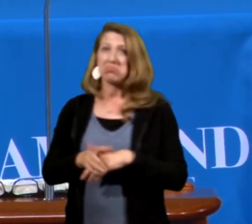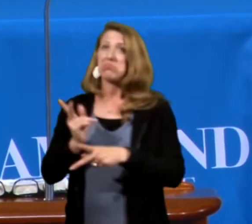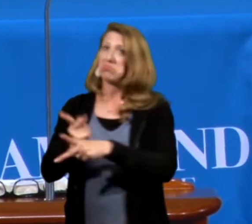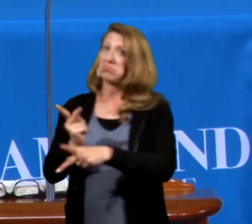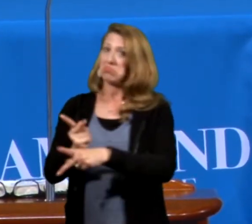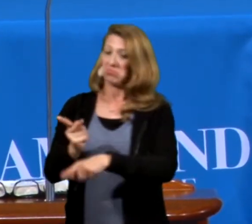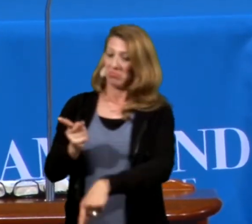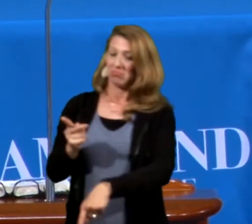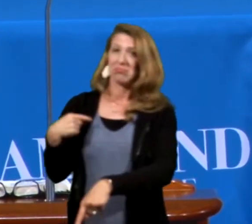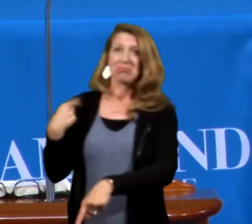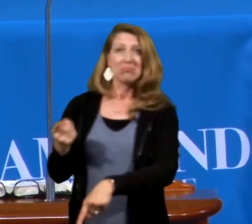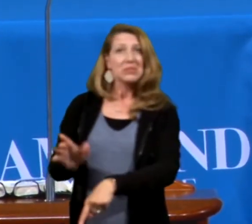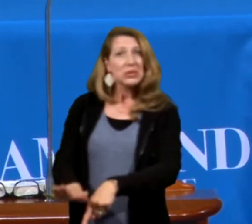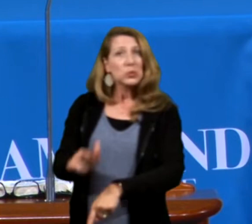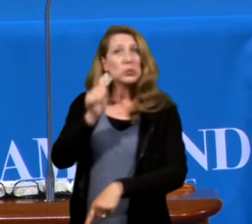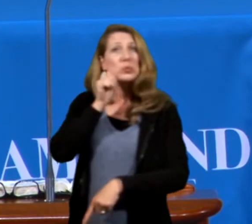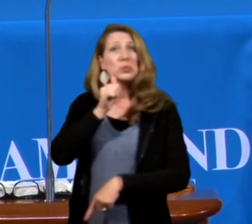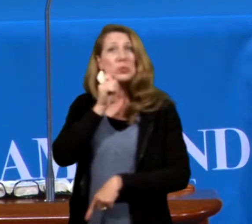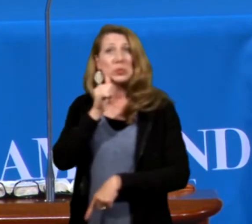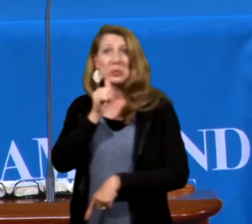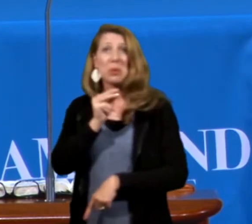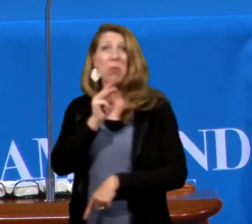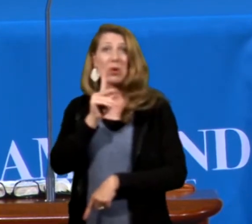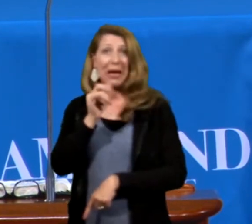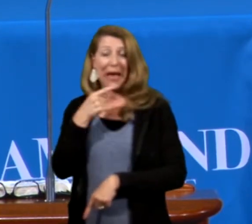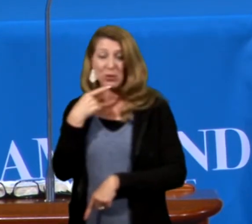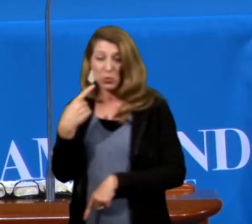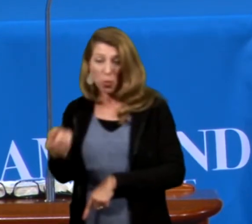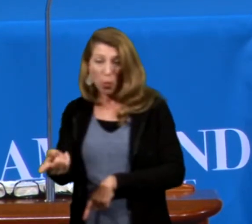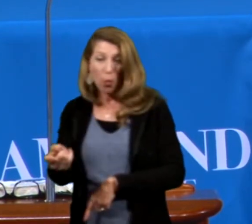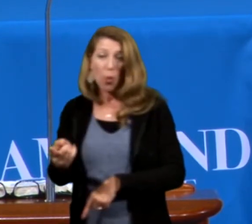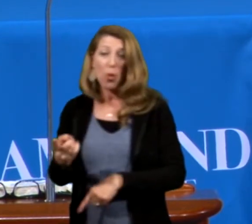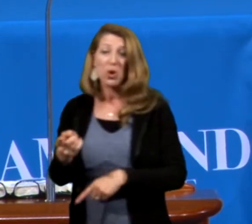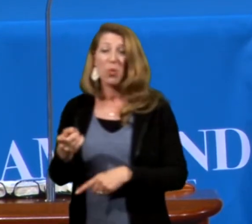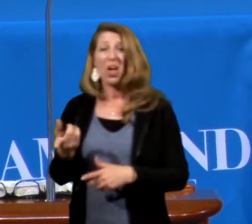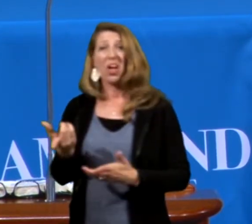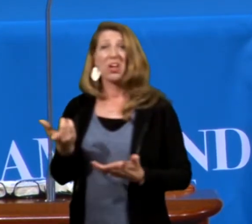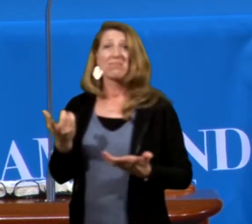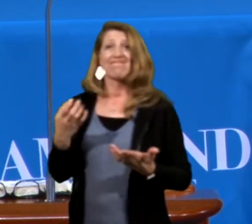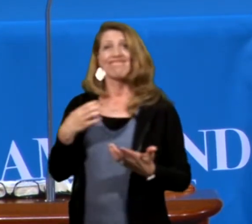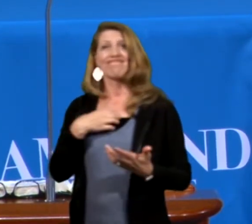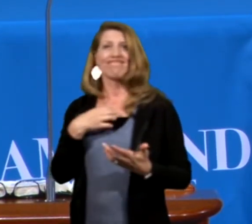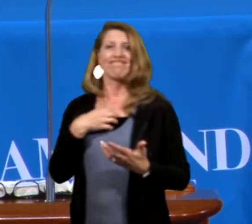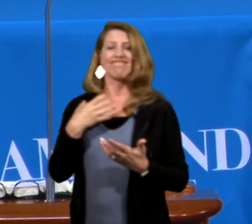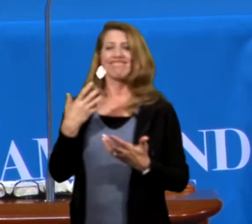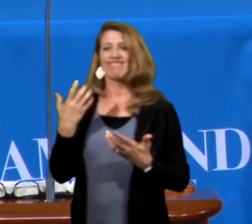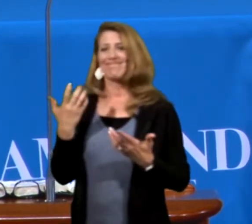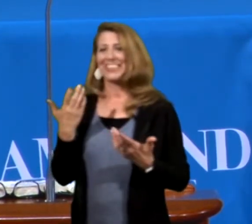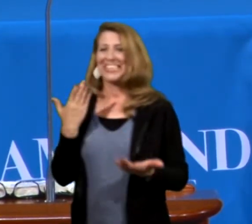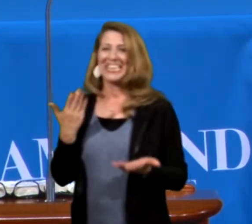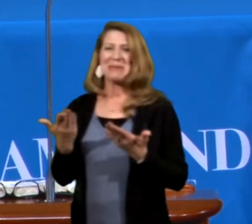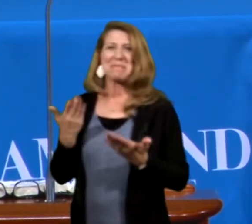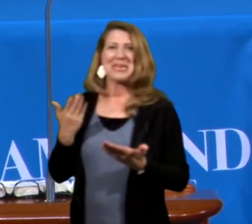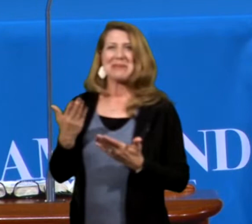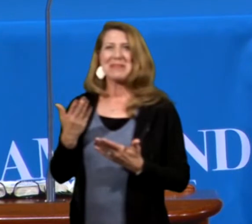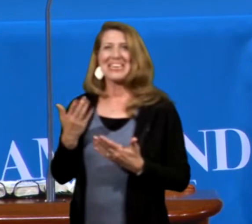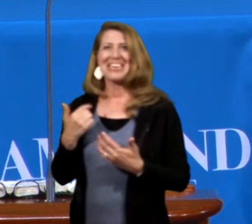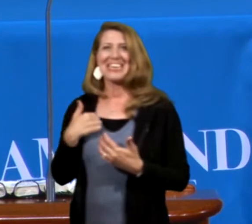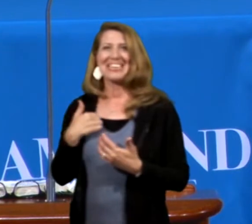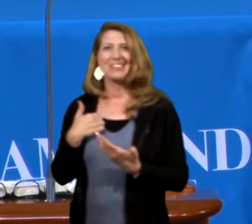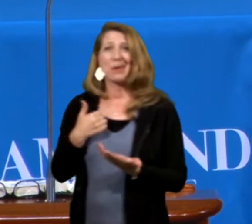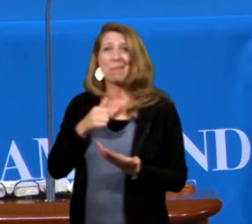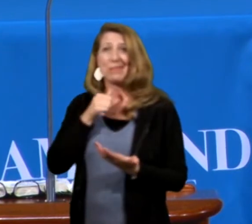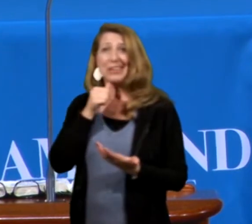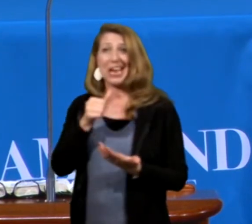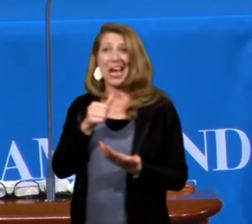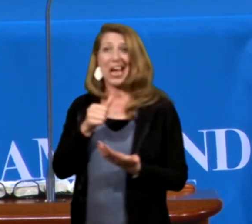her since she was a little girl, said to her whenever she balked about about maybe not doing what she